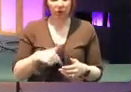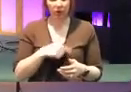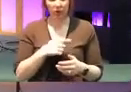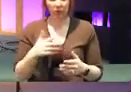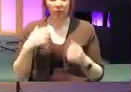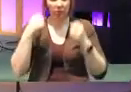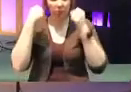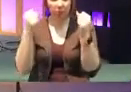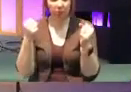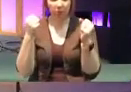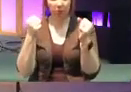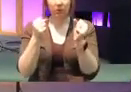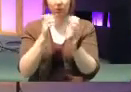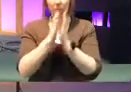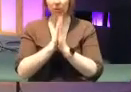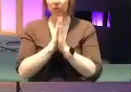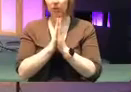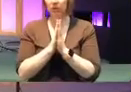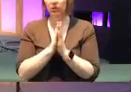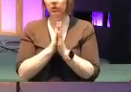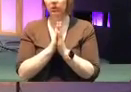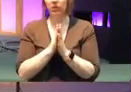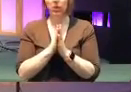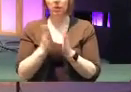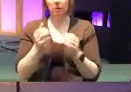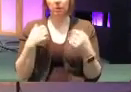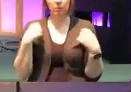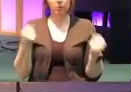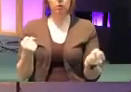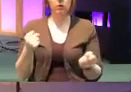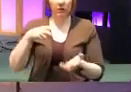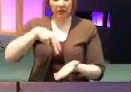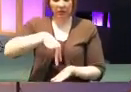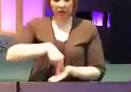pray and may we boldly stand